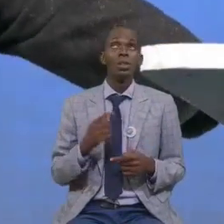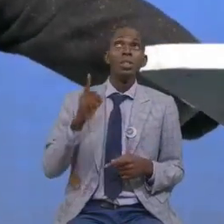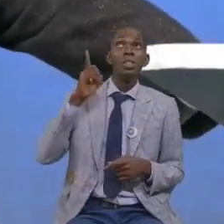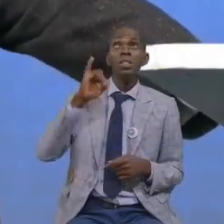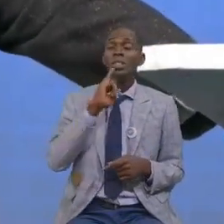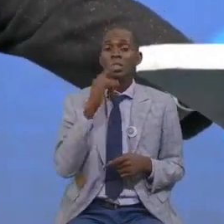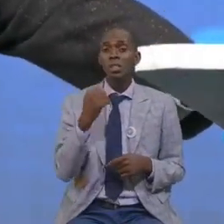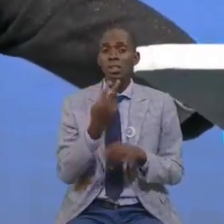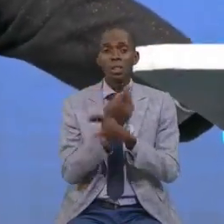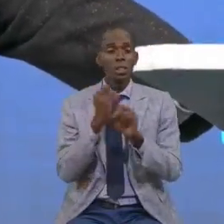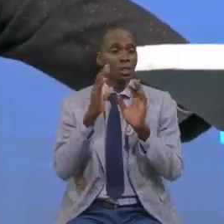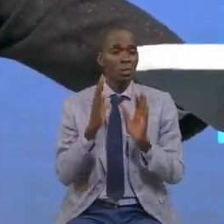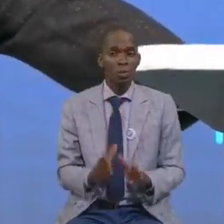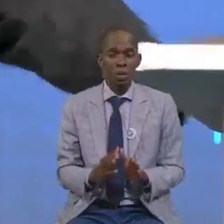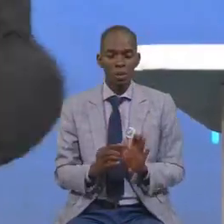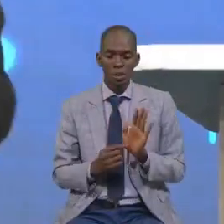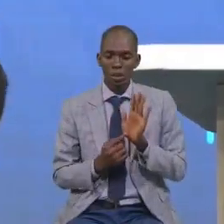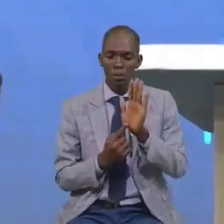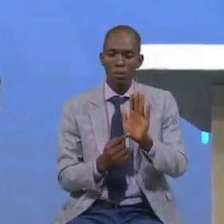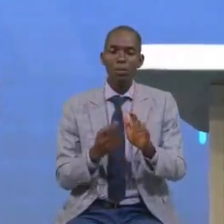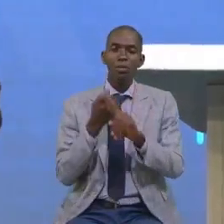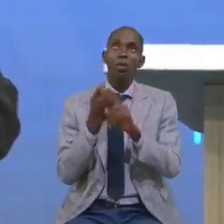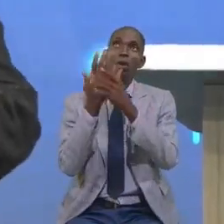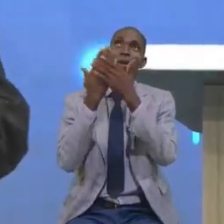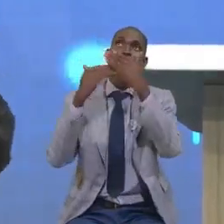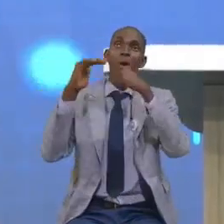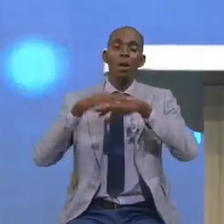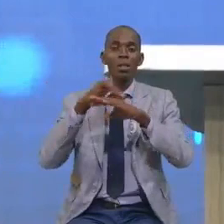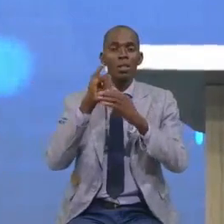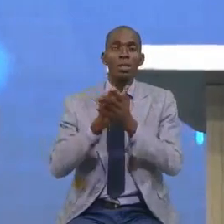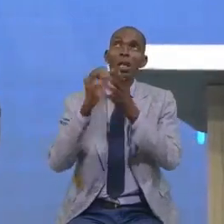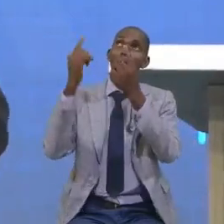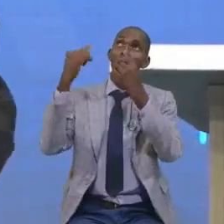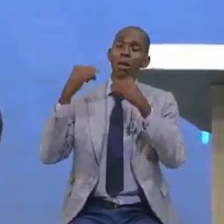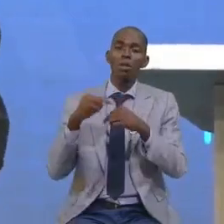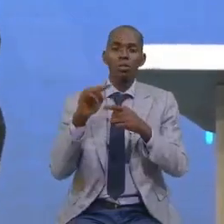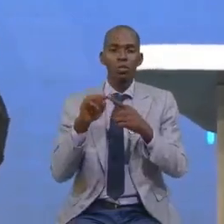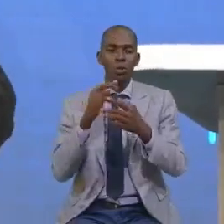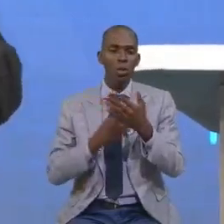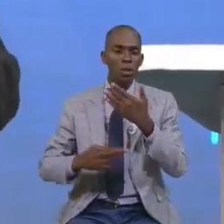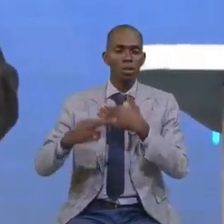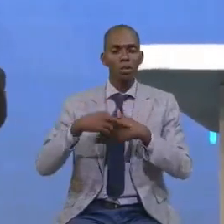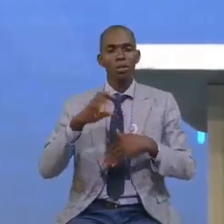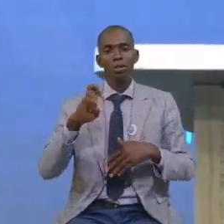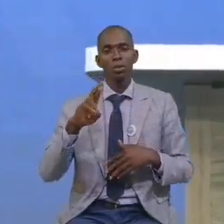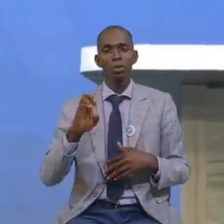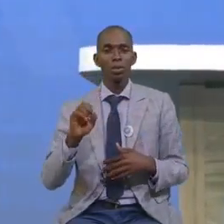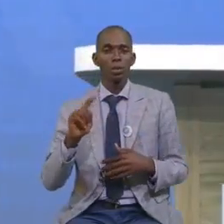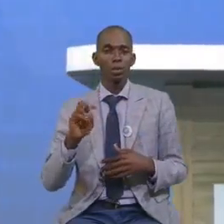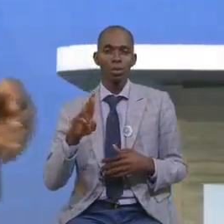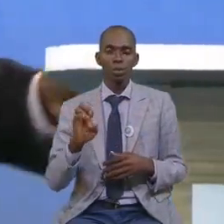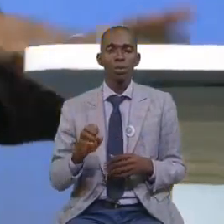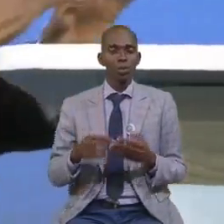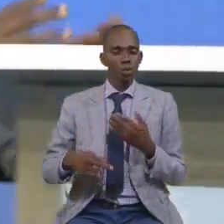Redeemer revealed from heaven that comes to restore unto us. Restore unto